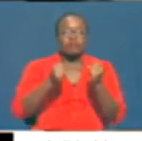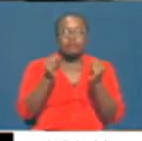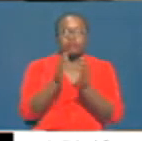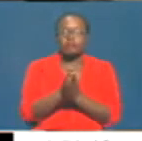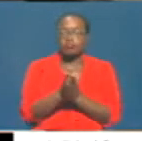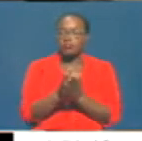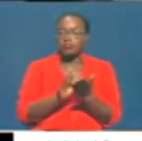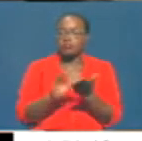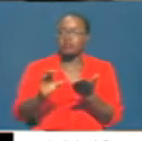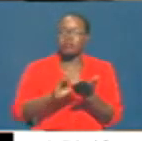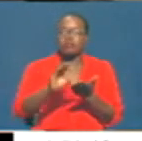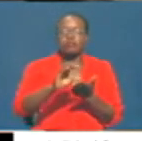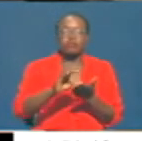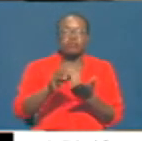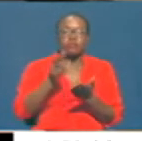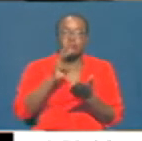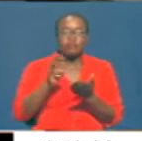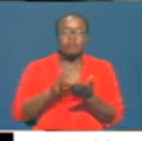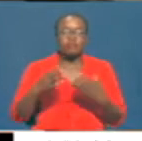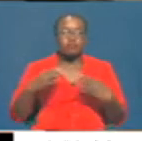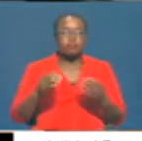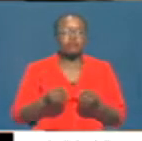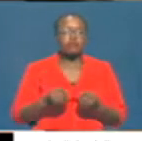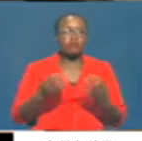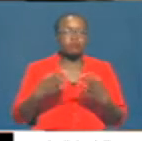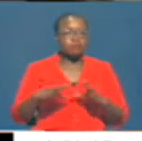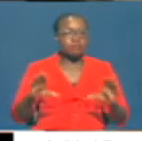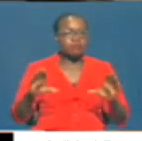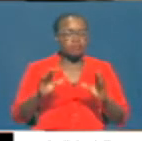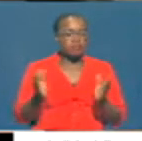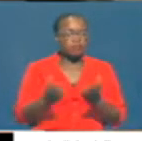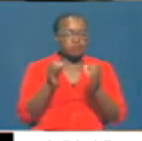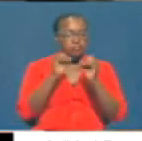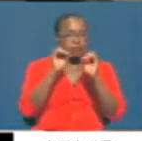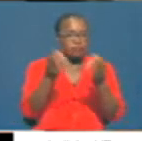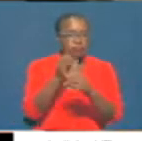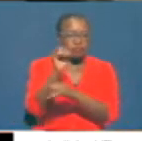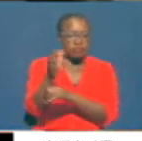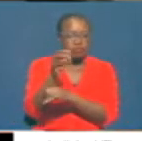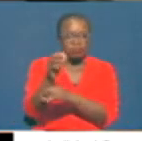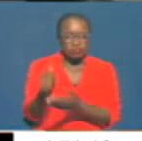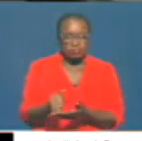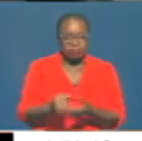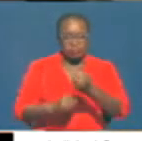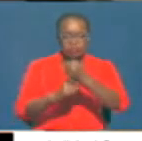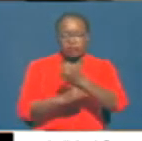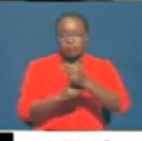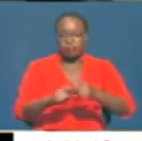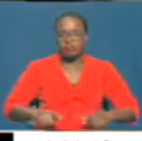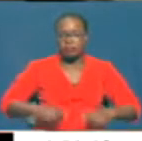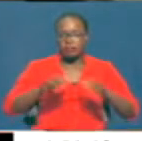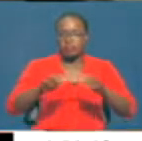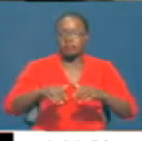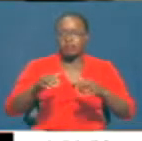distributing water for the masses and promoting irrigation to support livelihoods. Davies and Shirtliff has so far completed 87